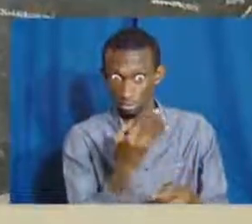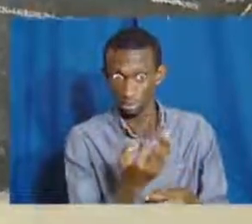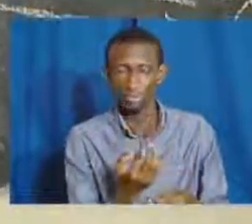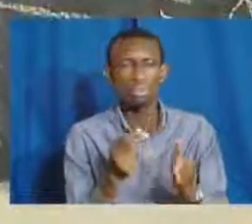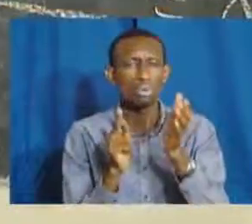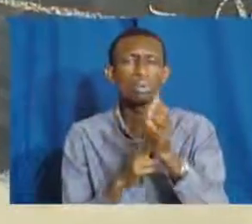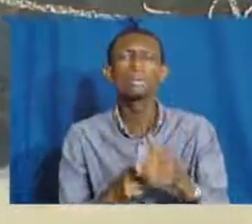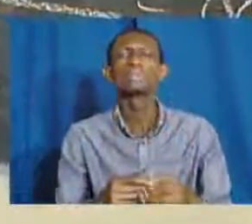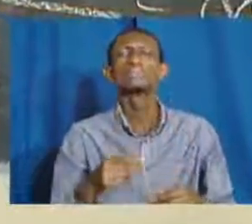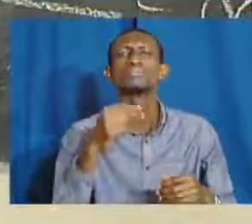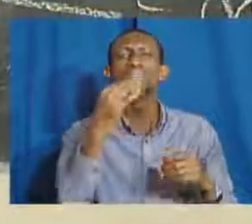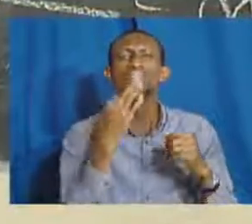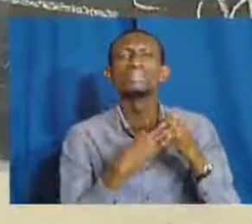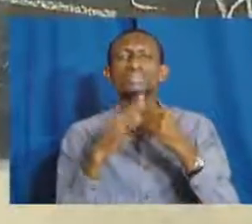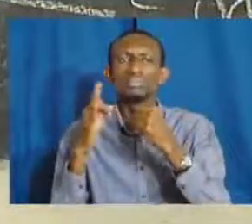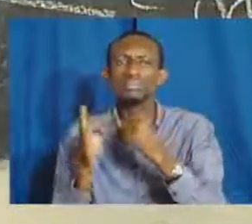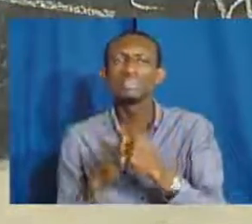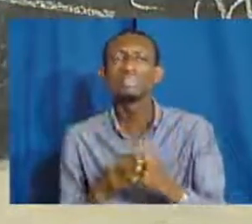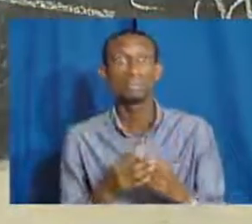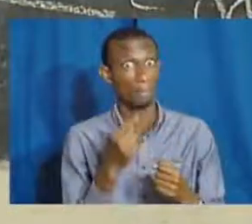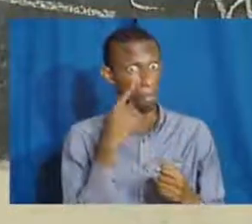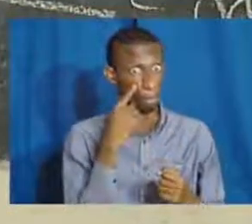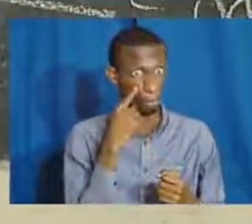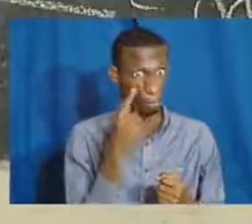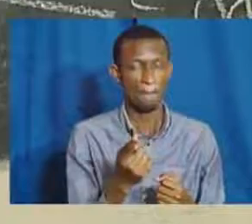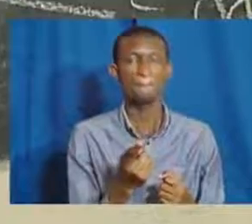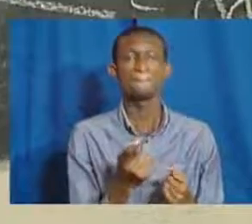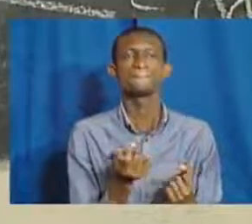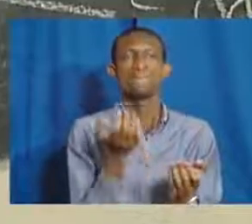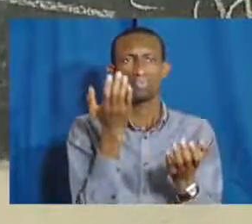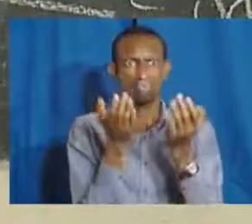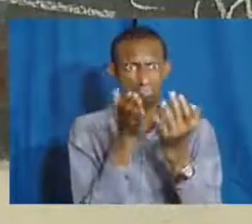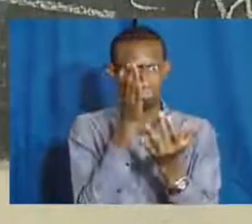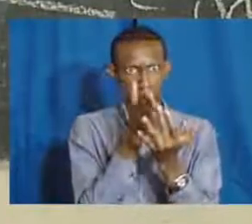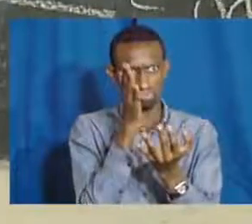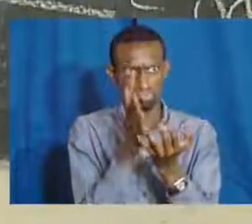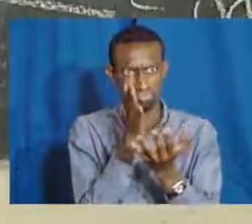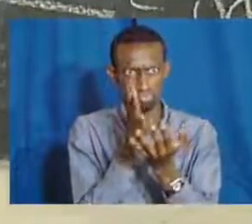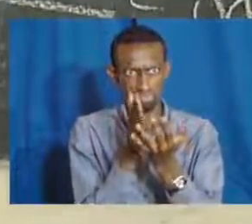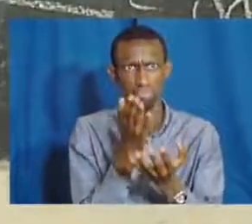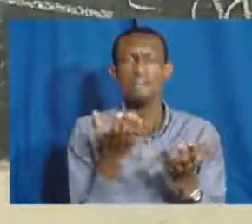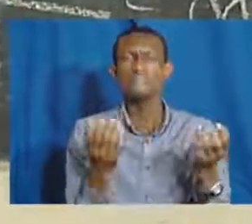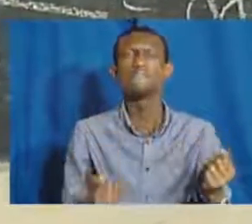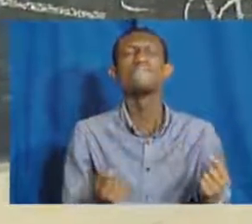mass, the mass of the barium, strontium will be the average of the